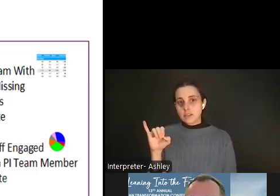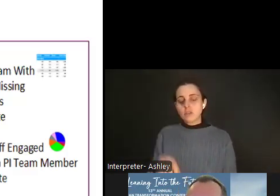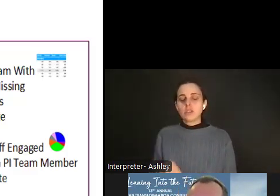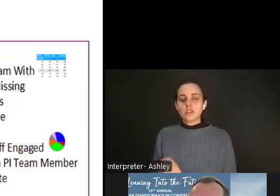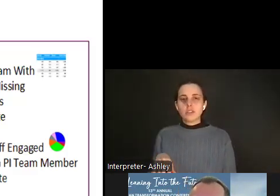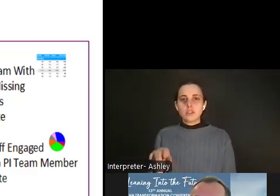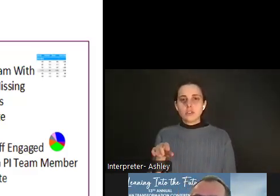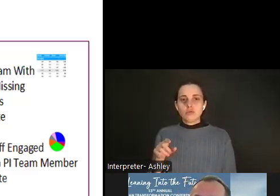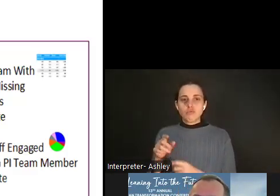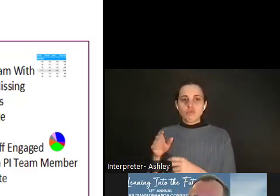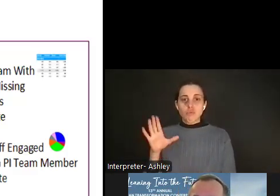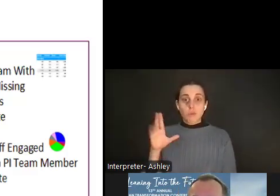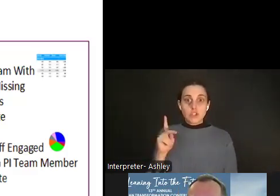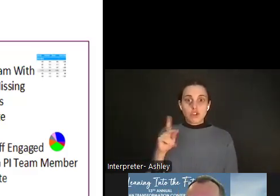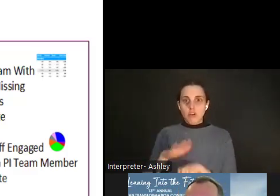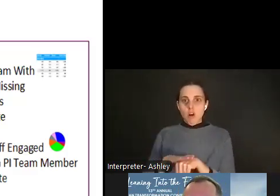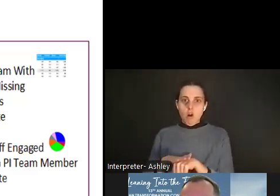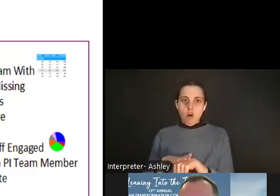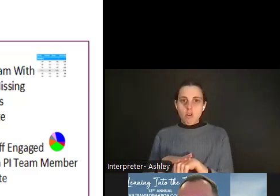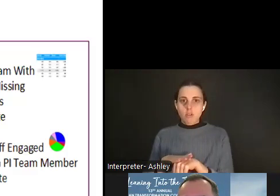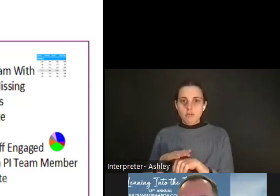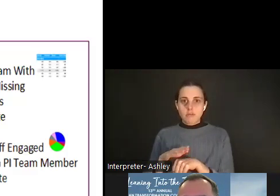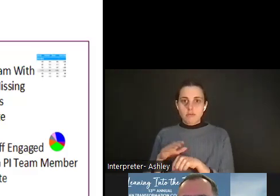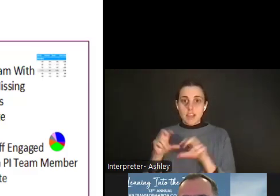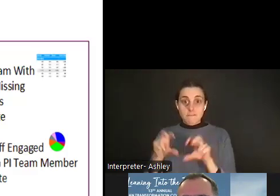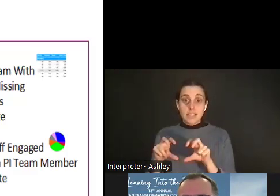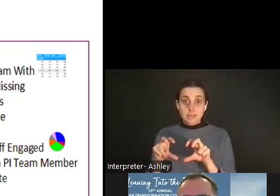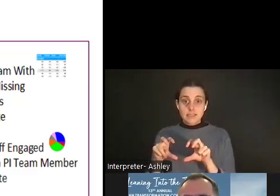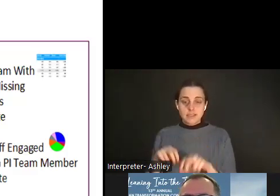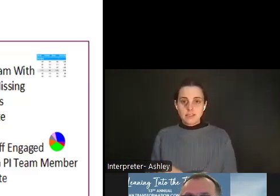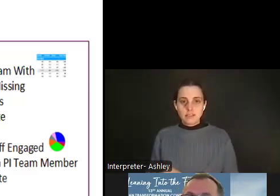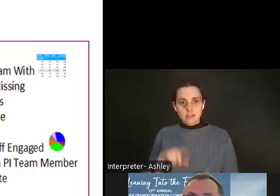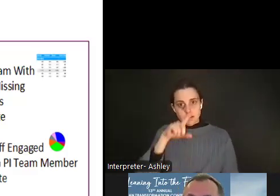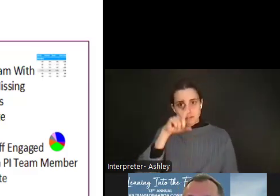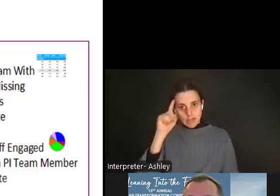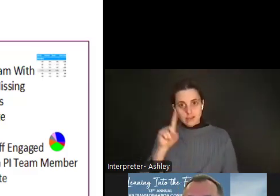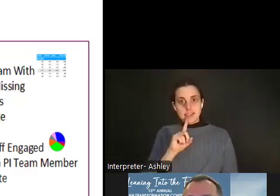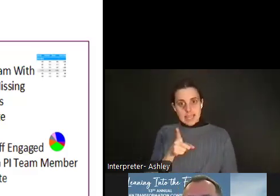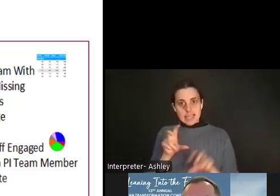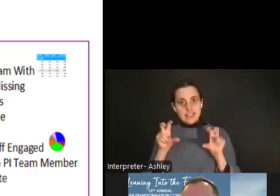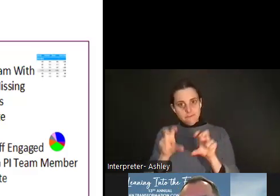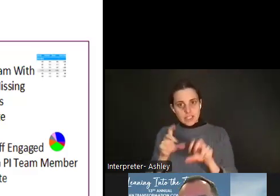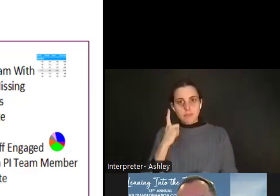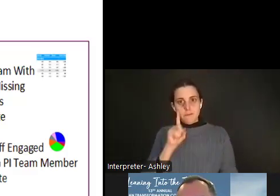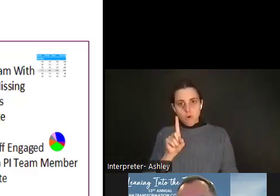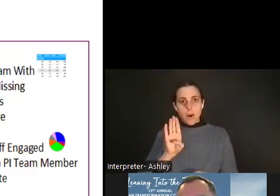because it's an investment. Investing in operational excellence, we invest in our trainers' time, in our mentors'